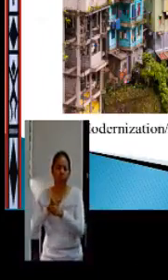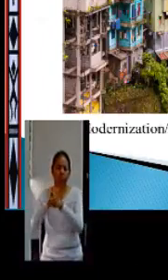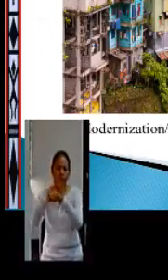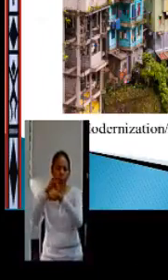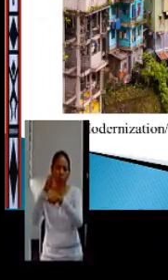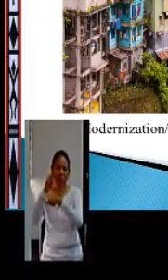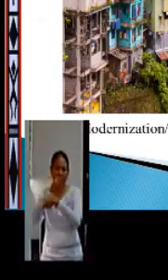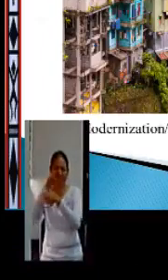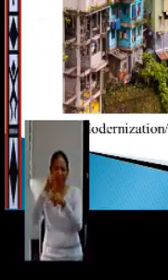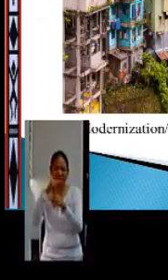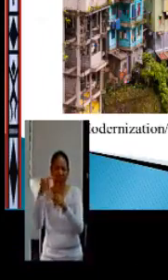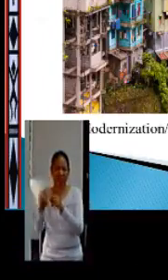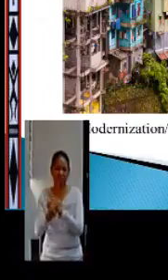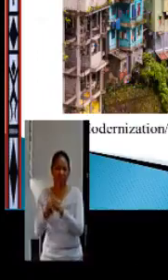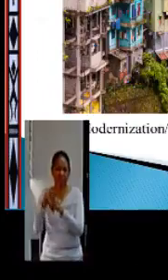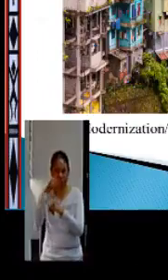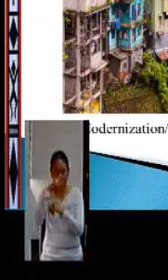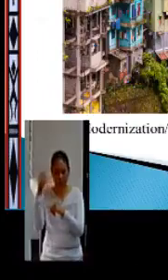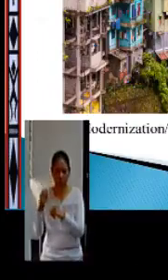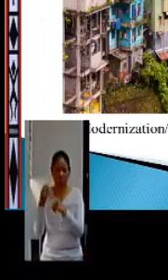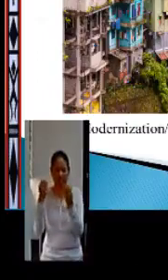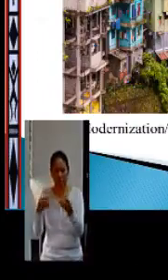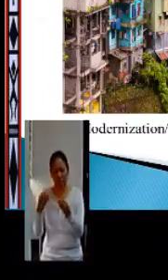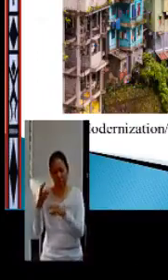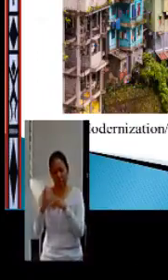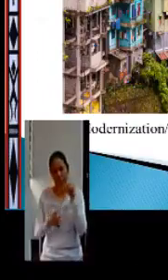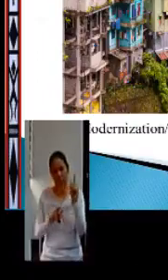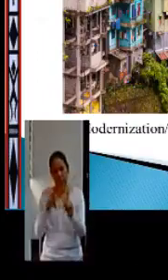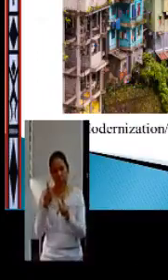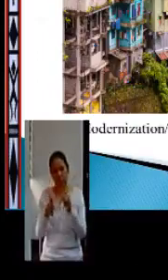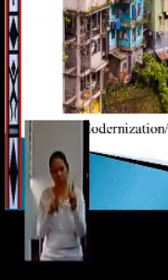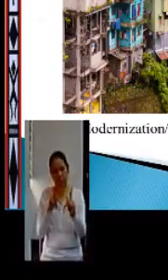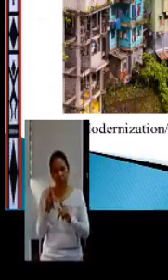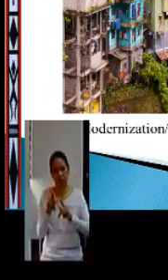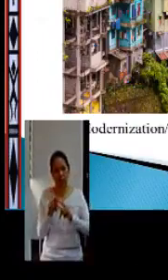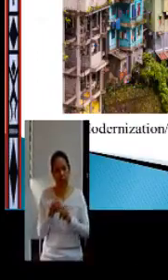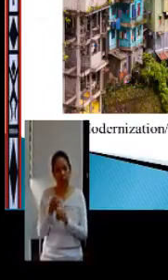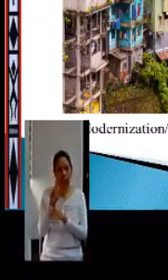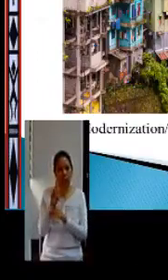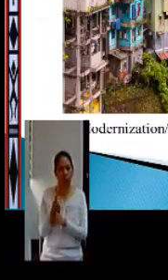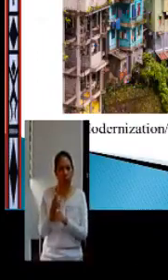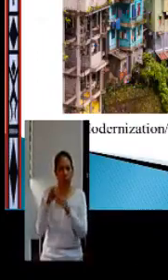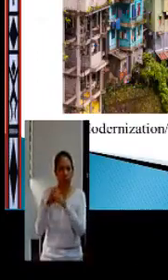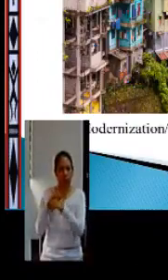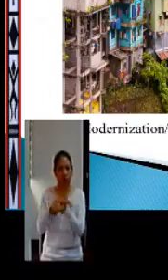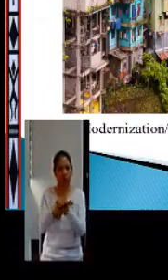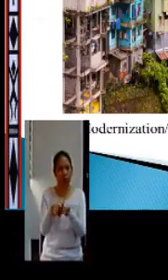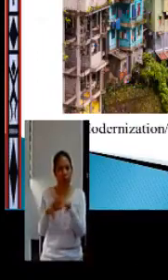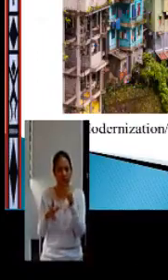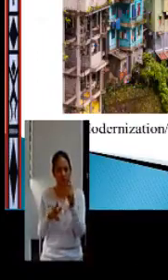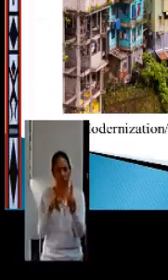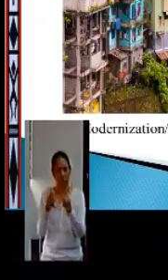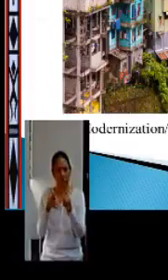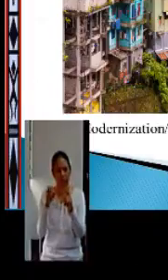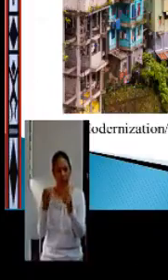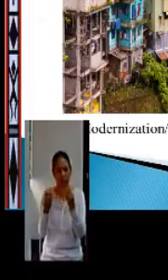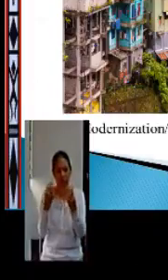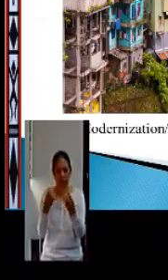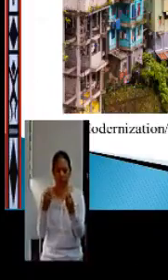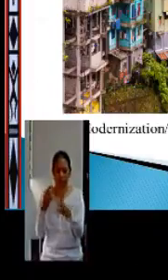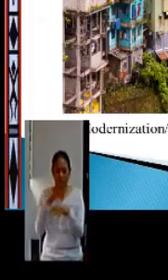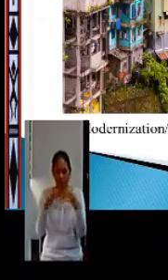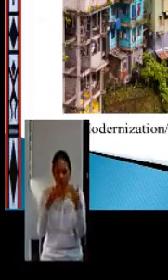population growth. And one more thing na nakita kong epekto ng population growth sa amin is lahat na